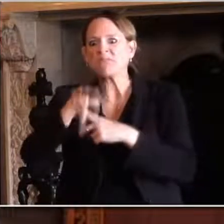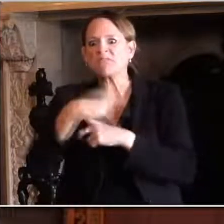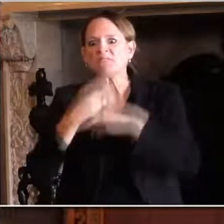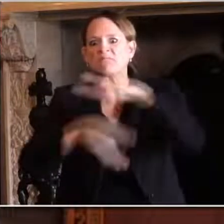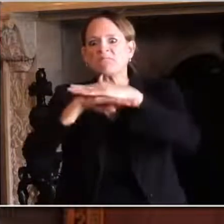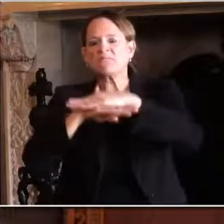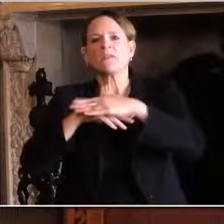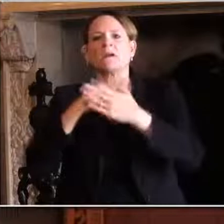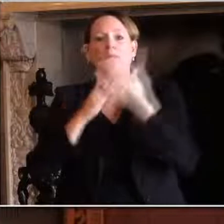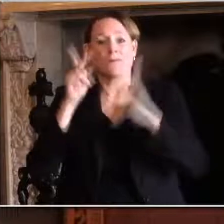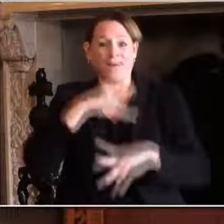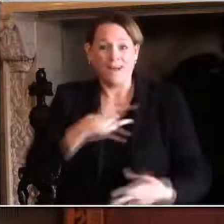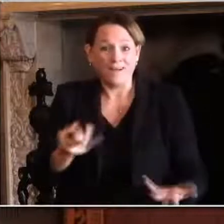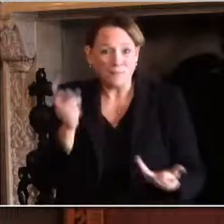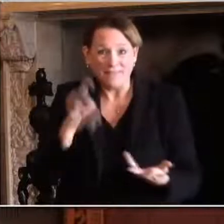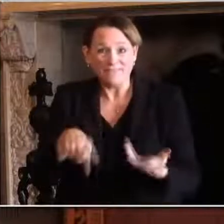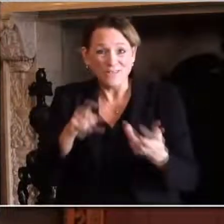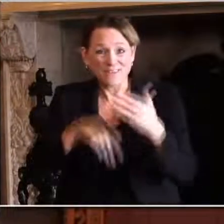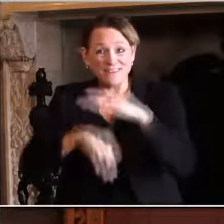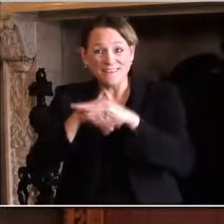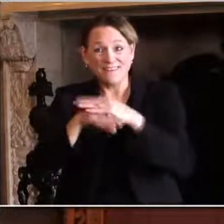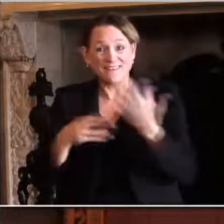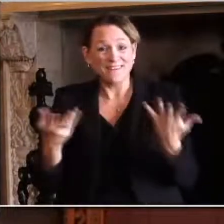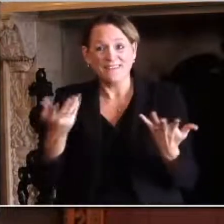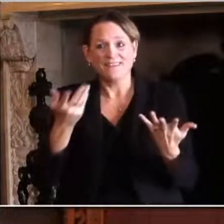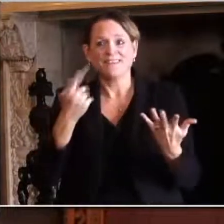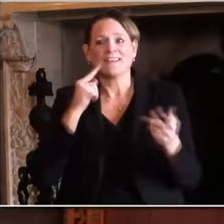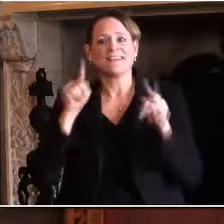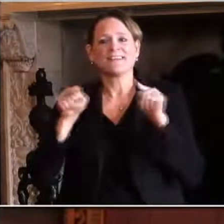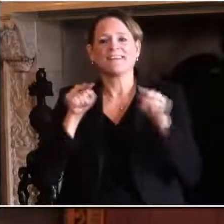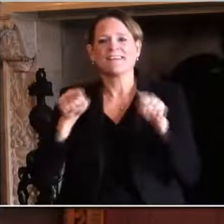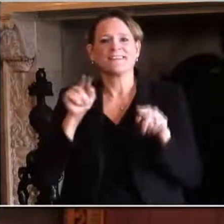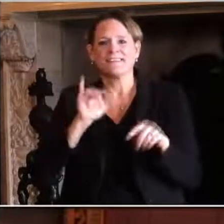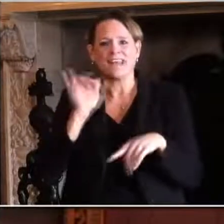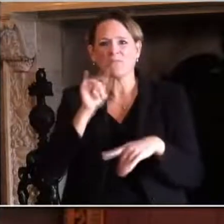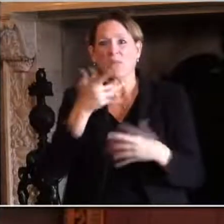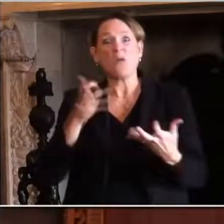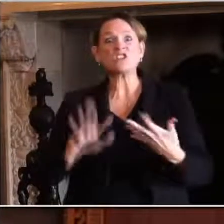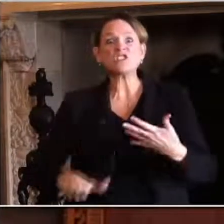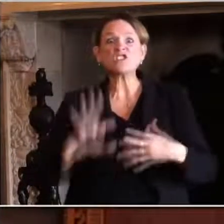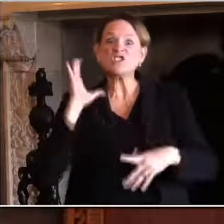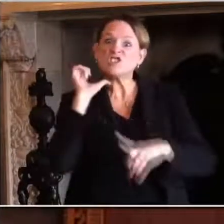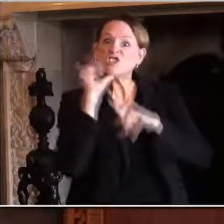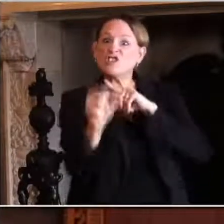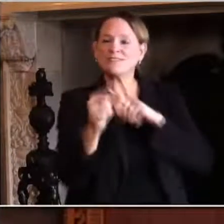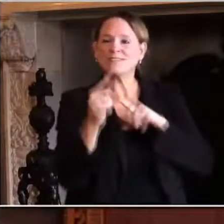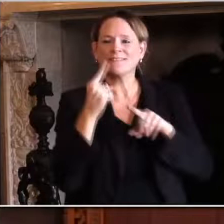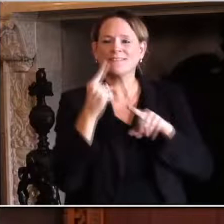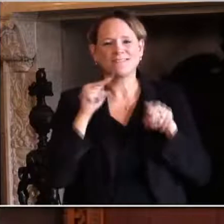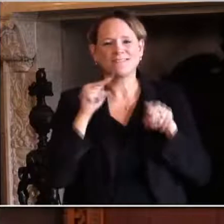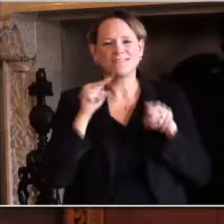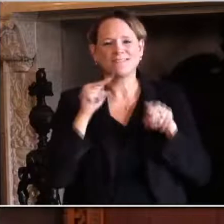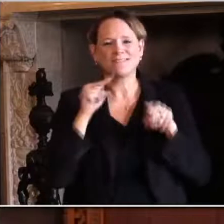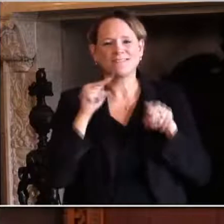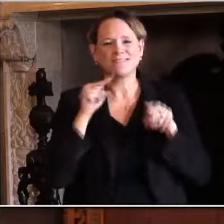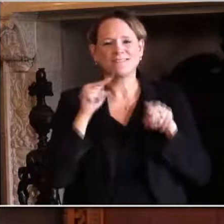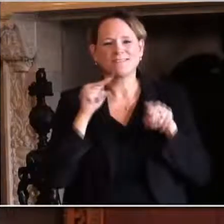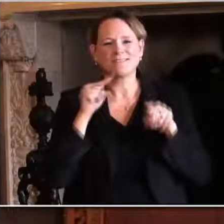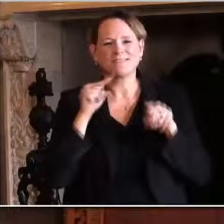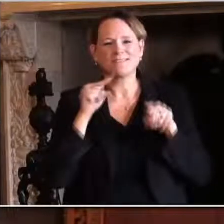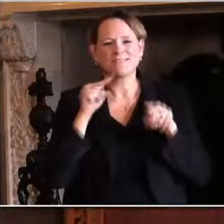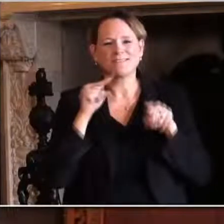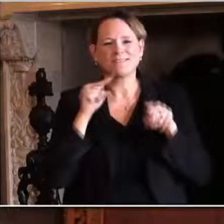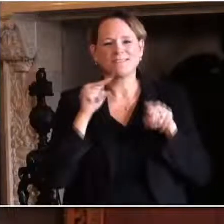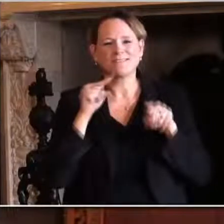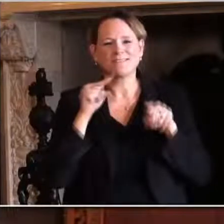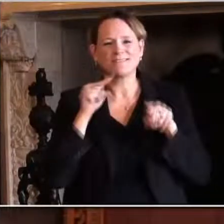though they're frustrated about that. This is about life and death, and about making sure that we're